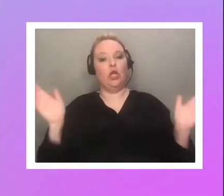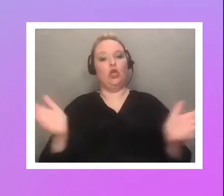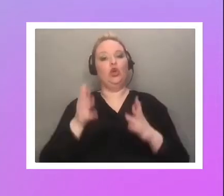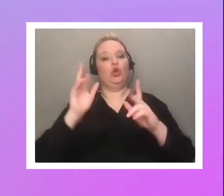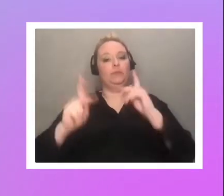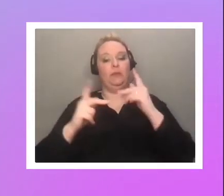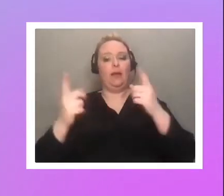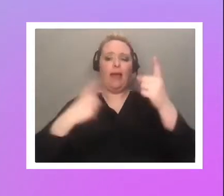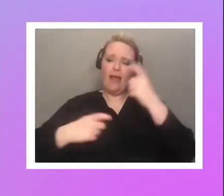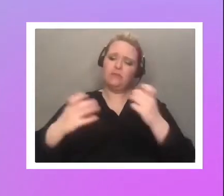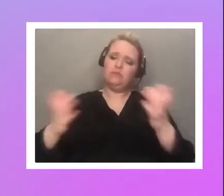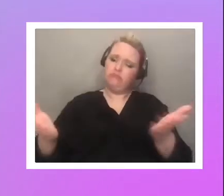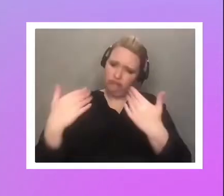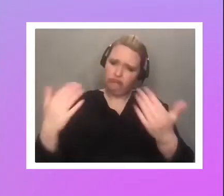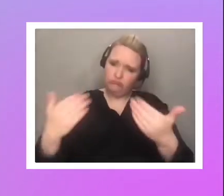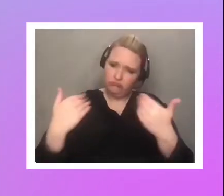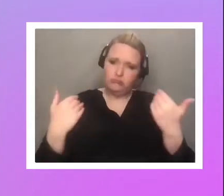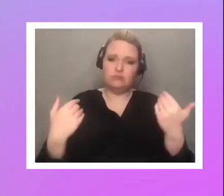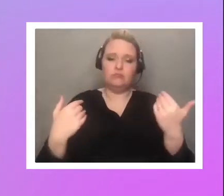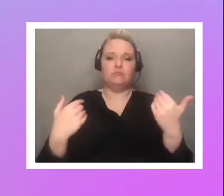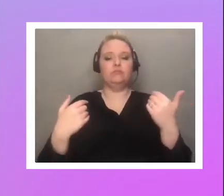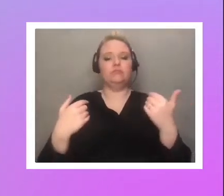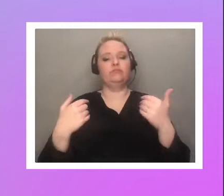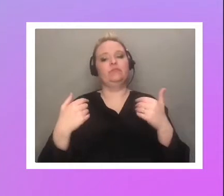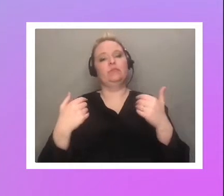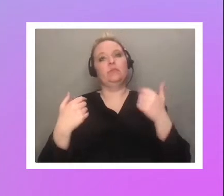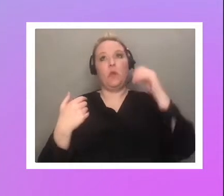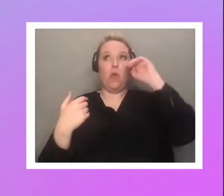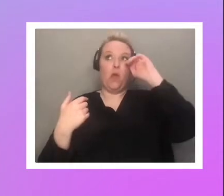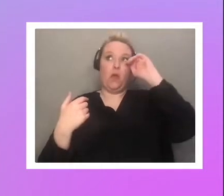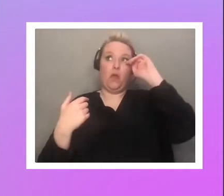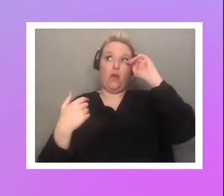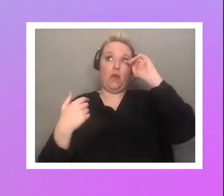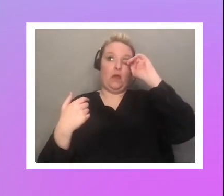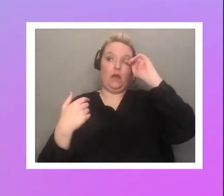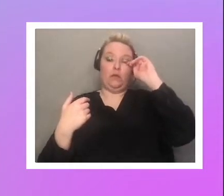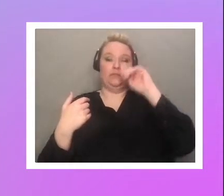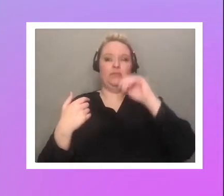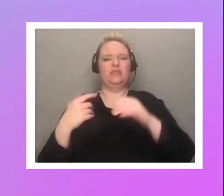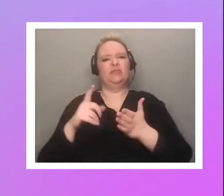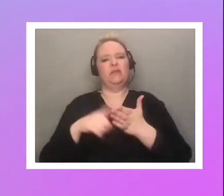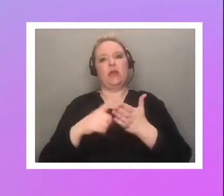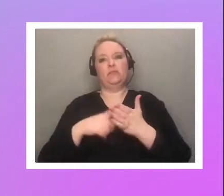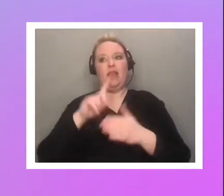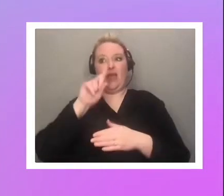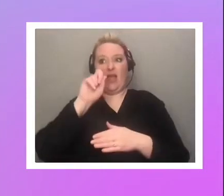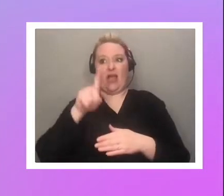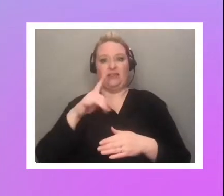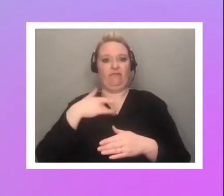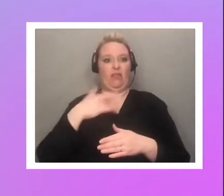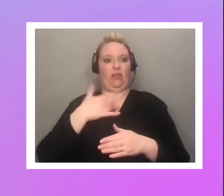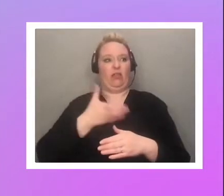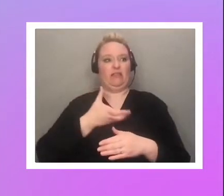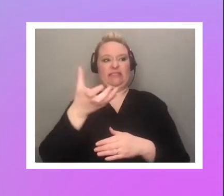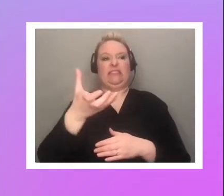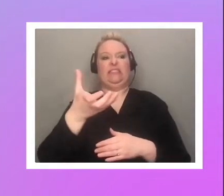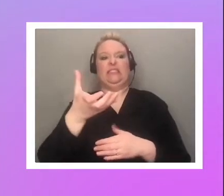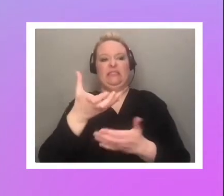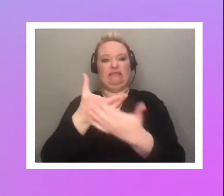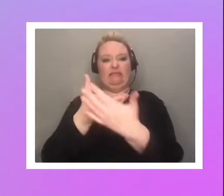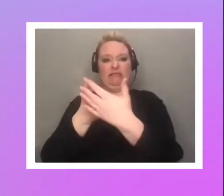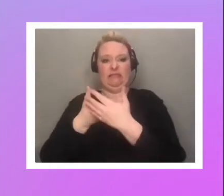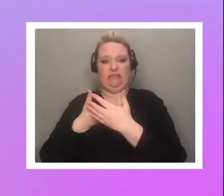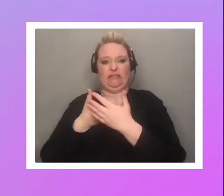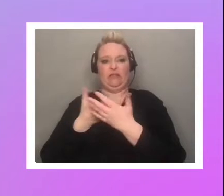ask questions that may make them feel vulnerable. Something I really